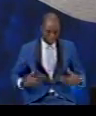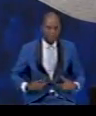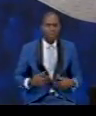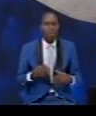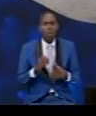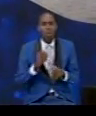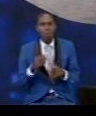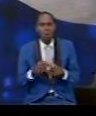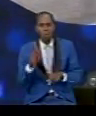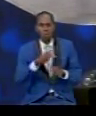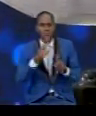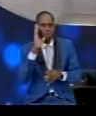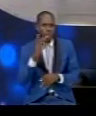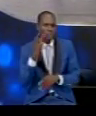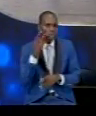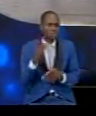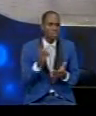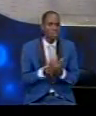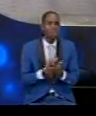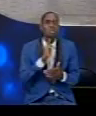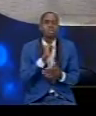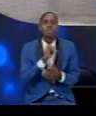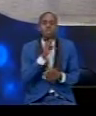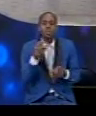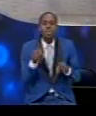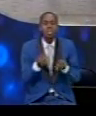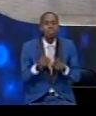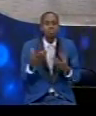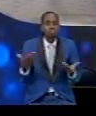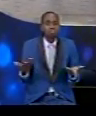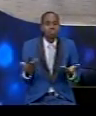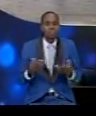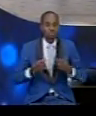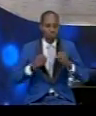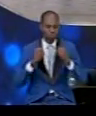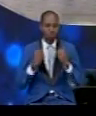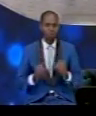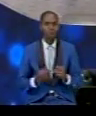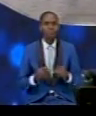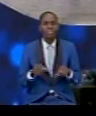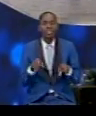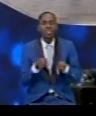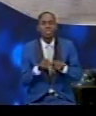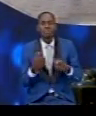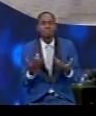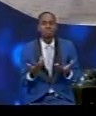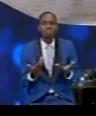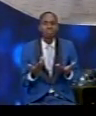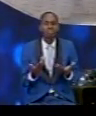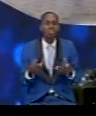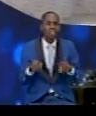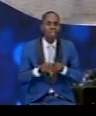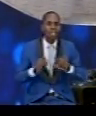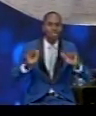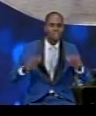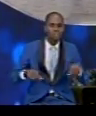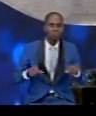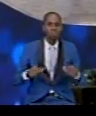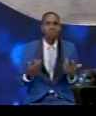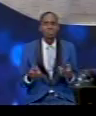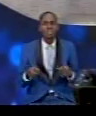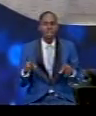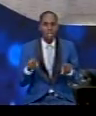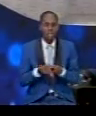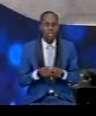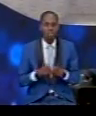or they will see that is not like King know as agile as as able as